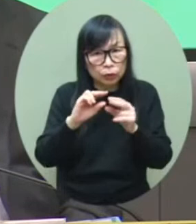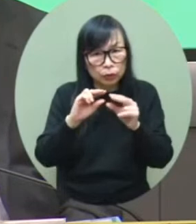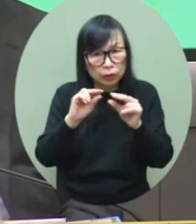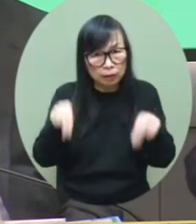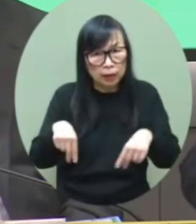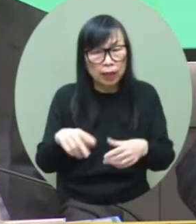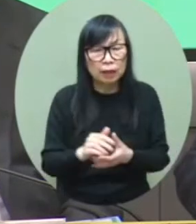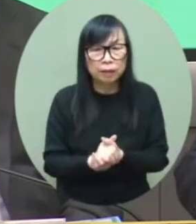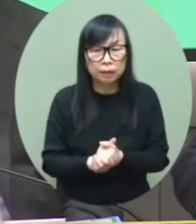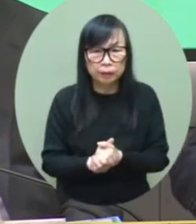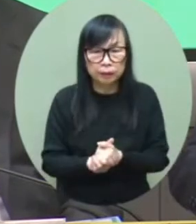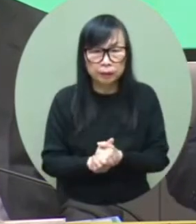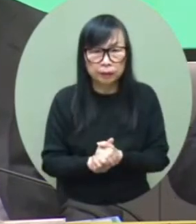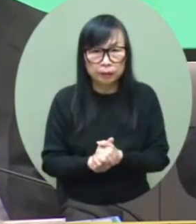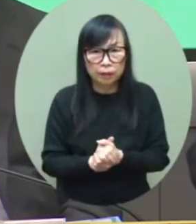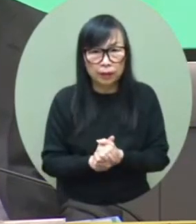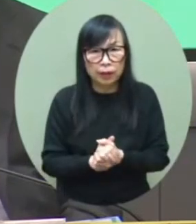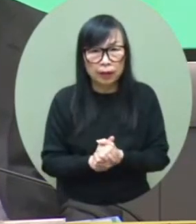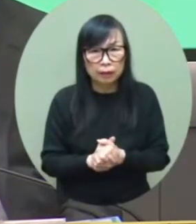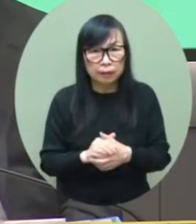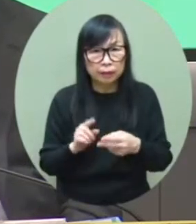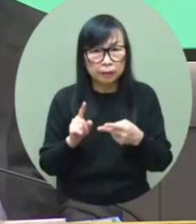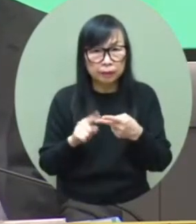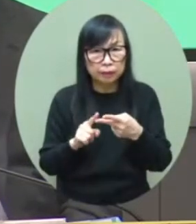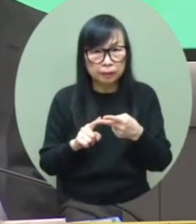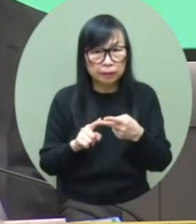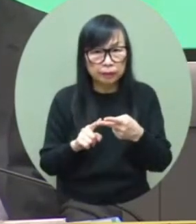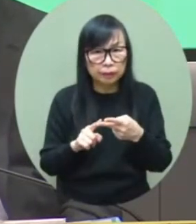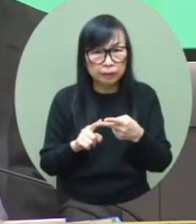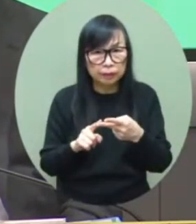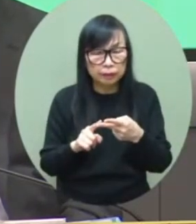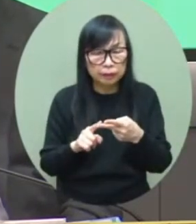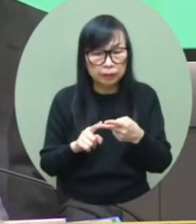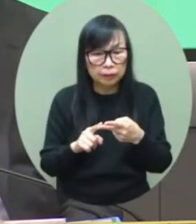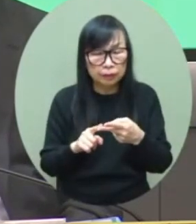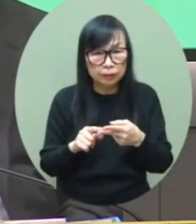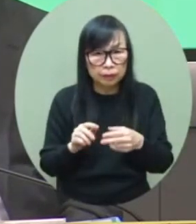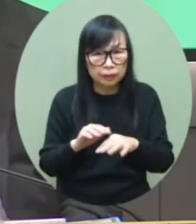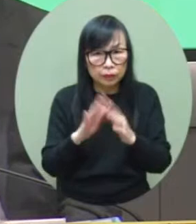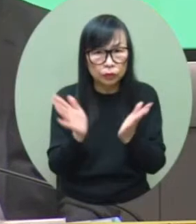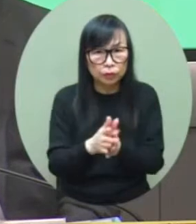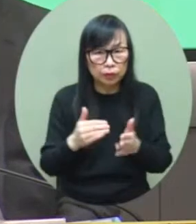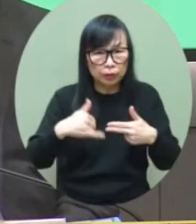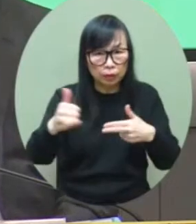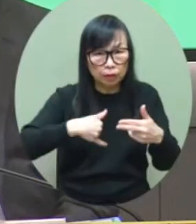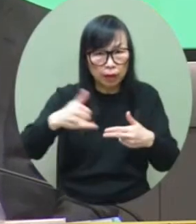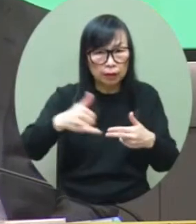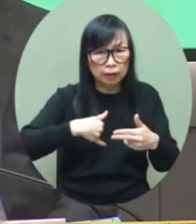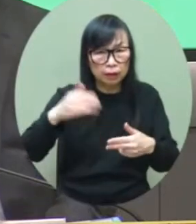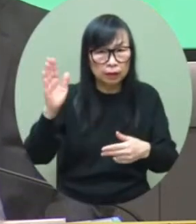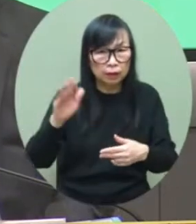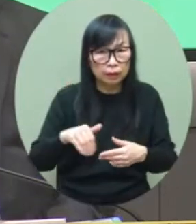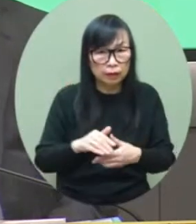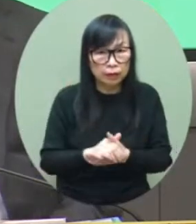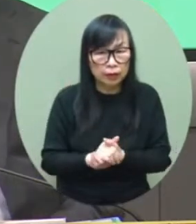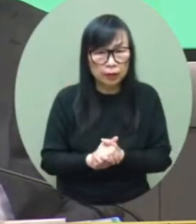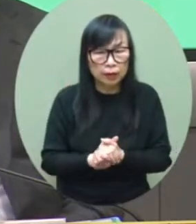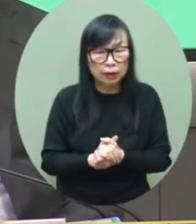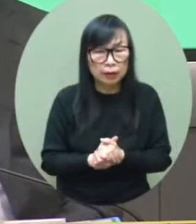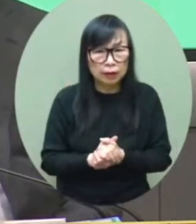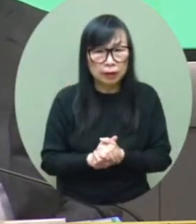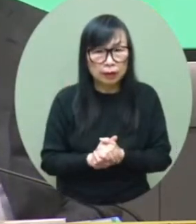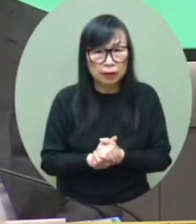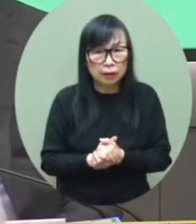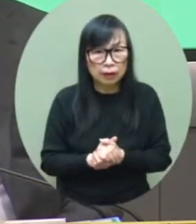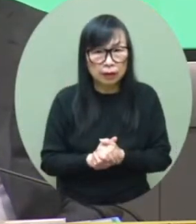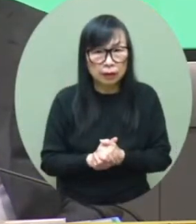for working very hard on these issues too. Another point, now we are going for full